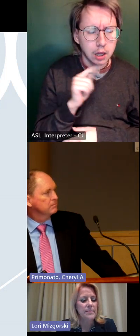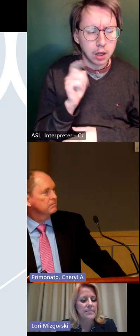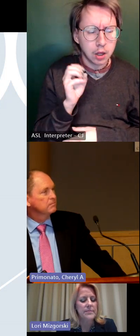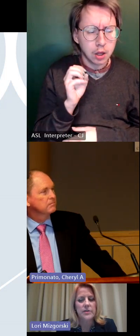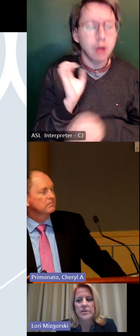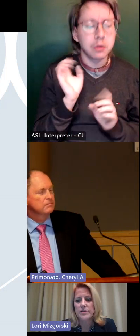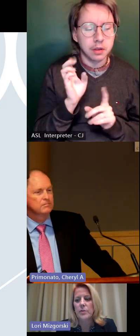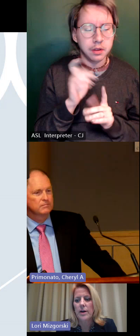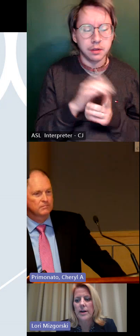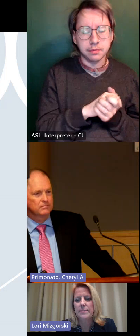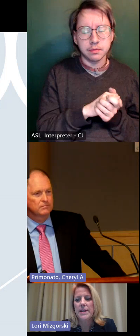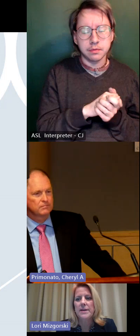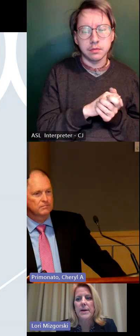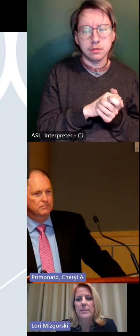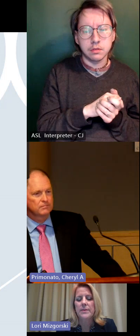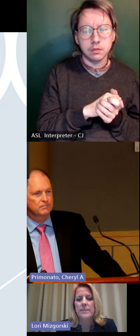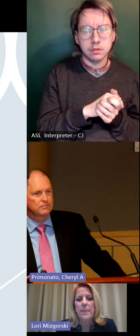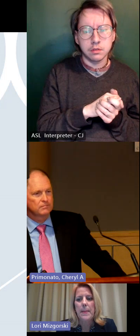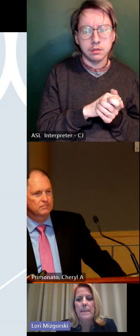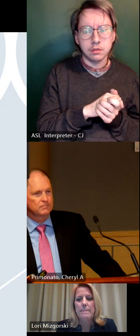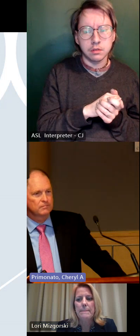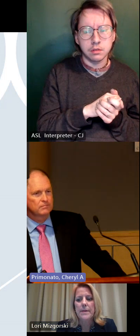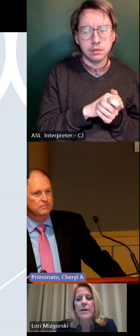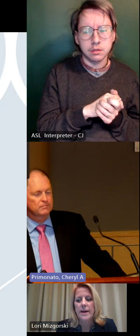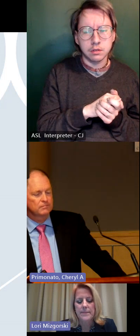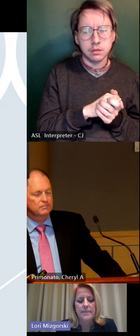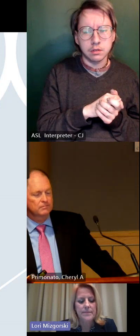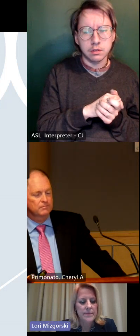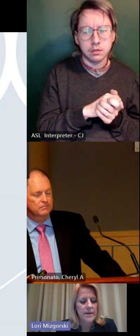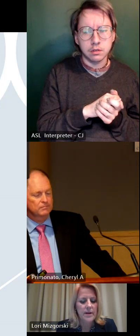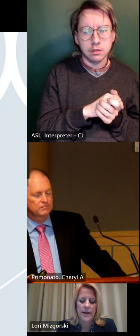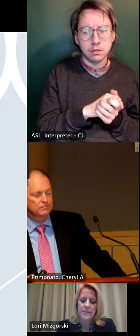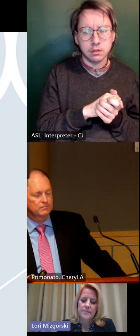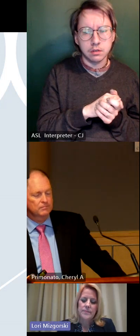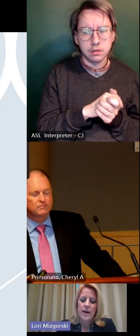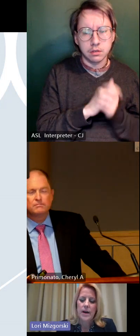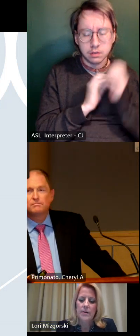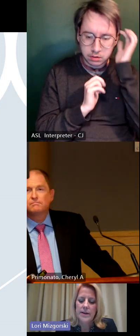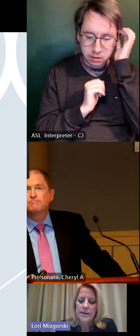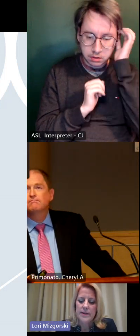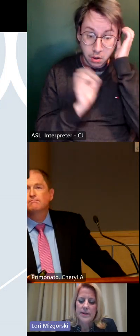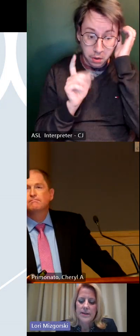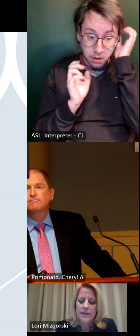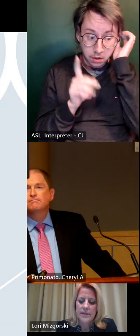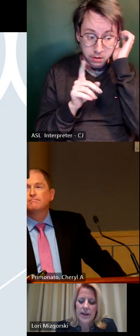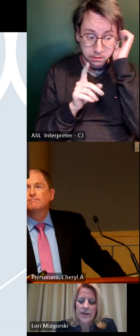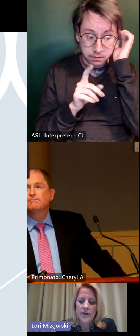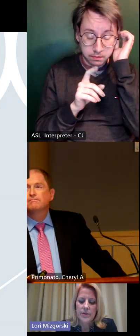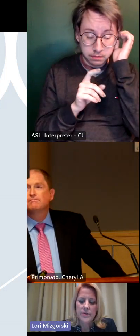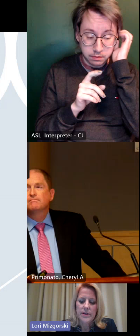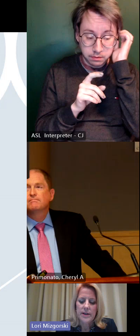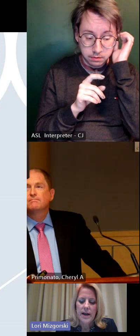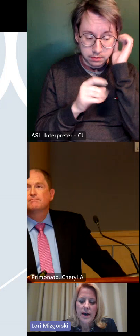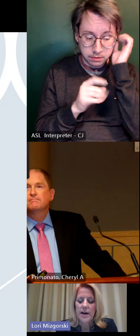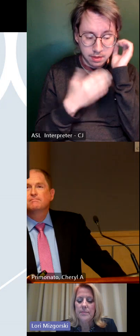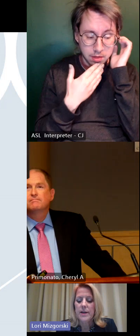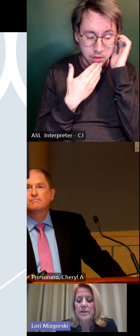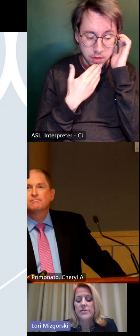because you Tom are a Burger, committee. Yes. Okay. Okay. All right. Thank